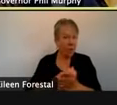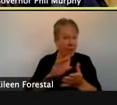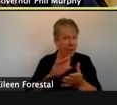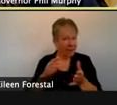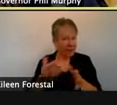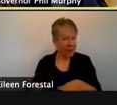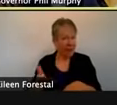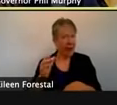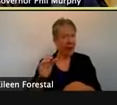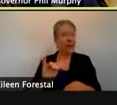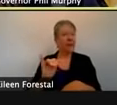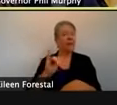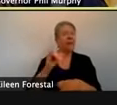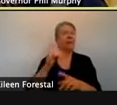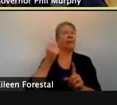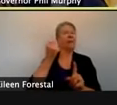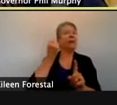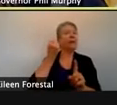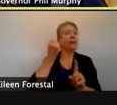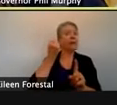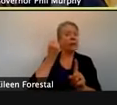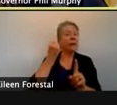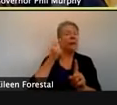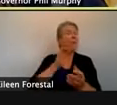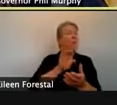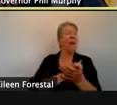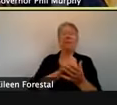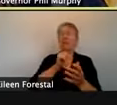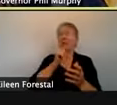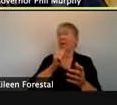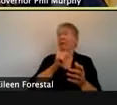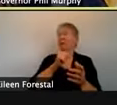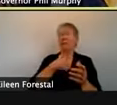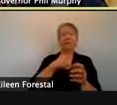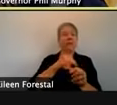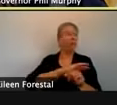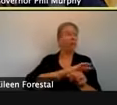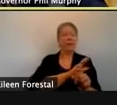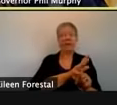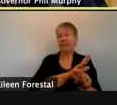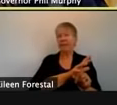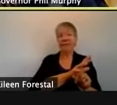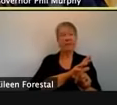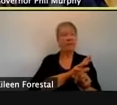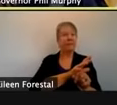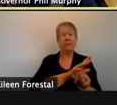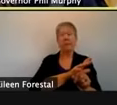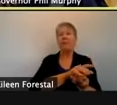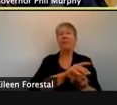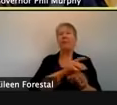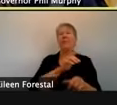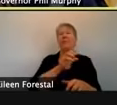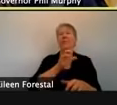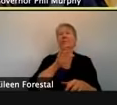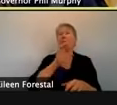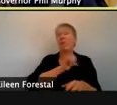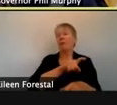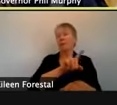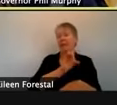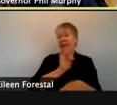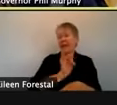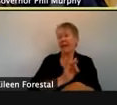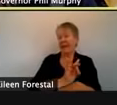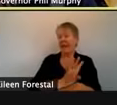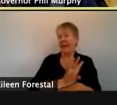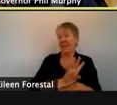COVID-19. Joyce was 84 years old. Ed and Joyce leave behind their 4 children.